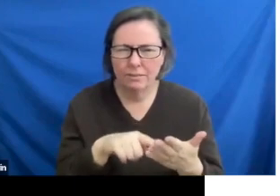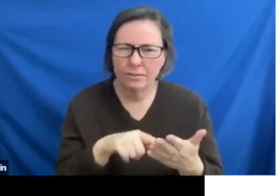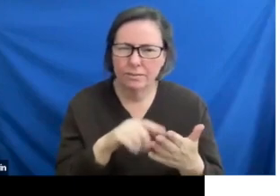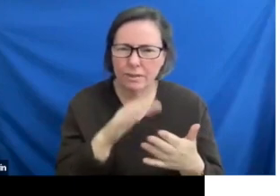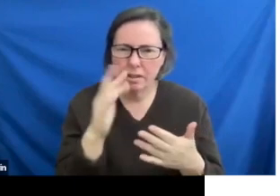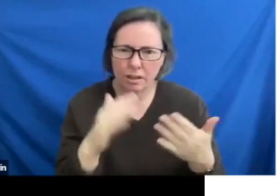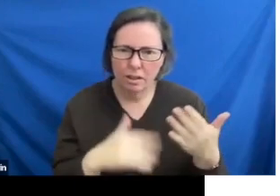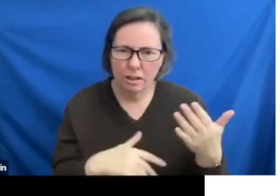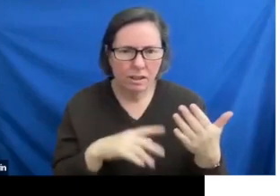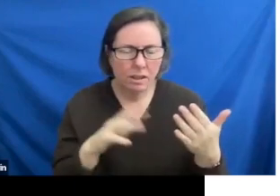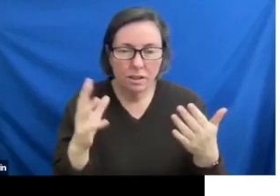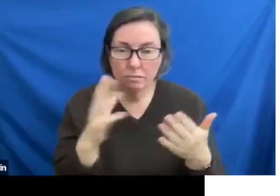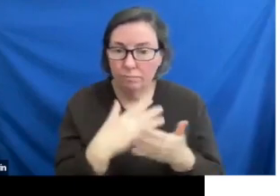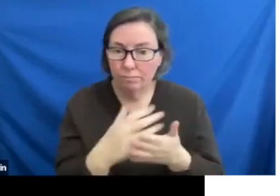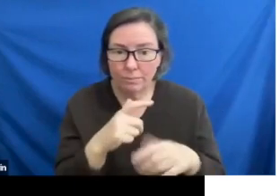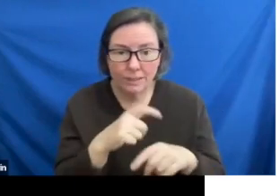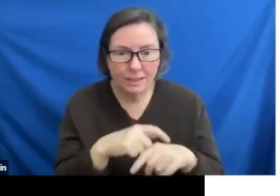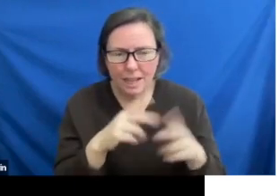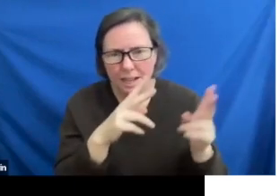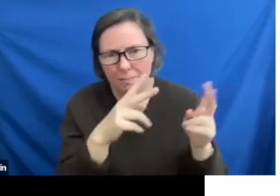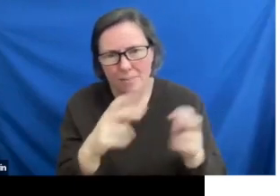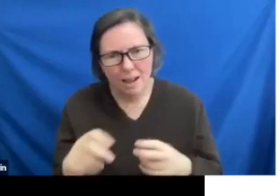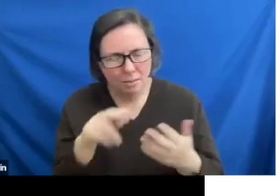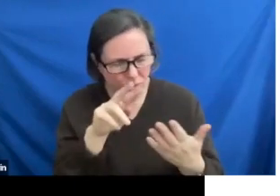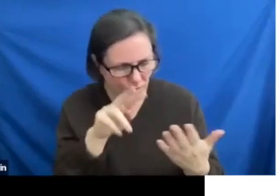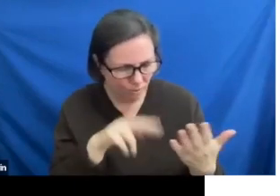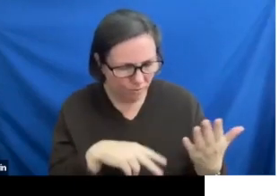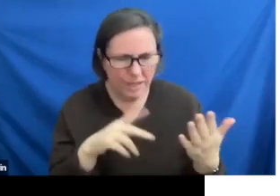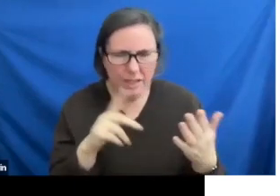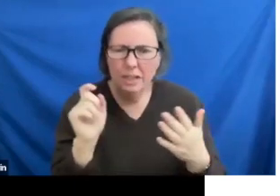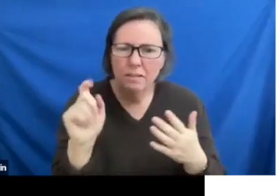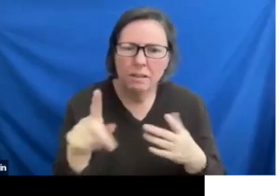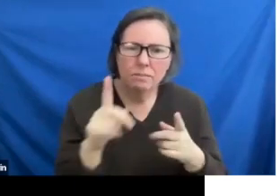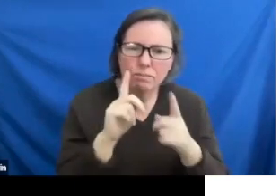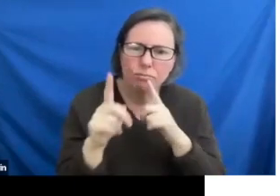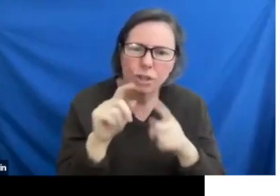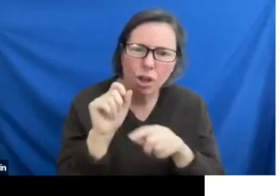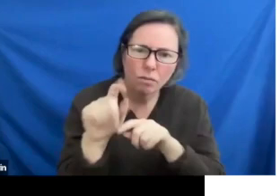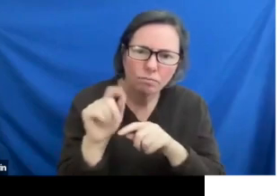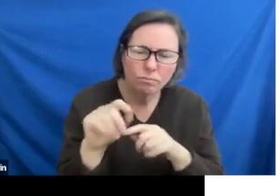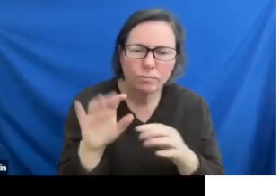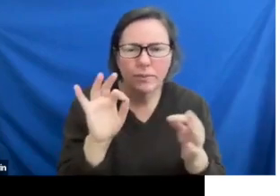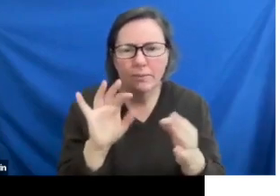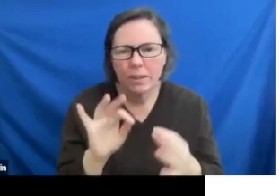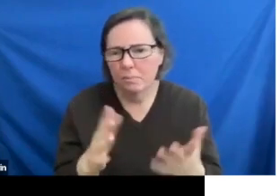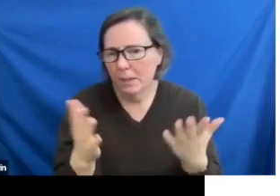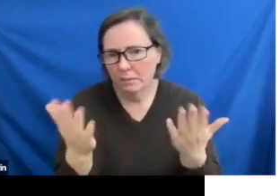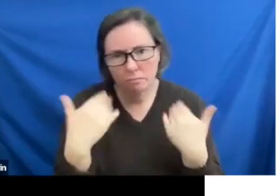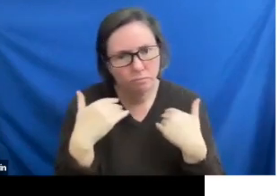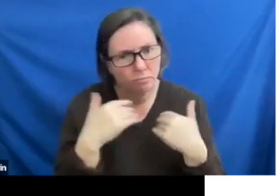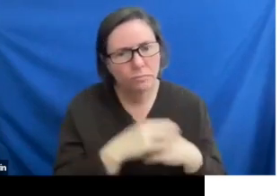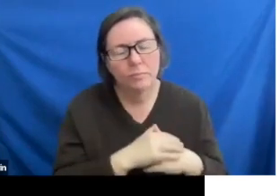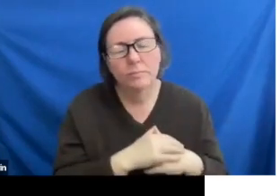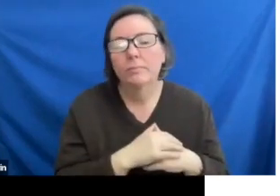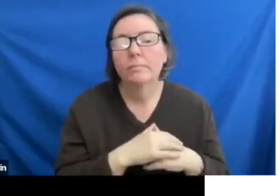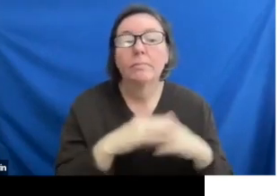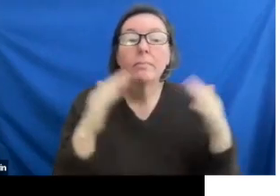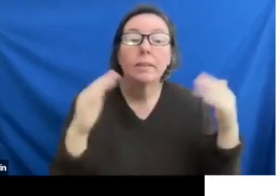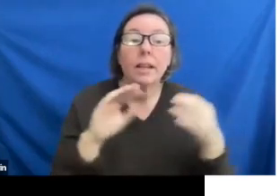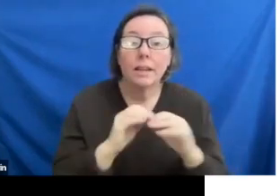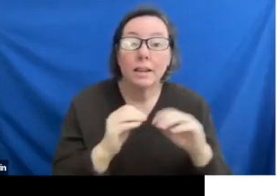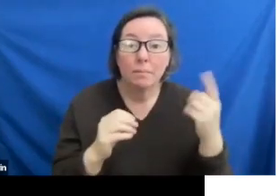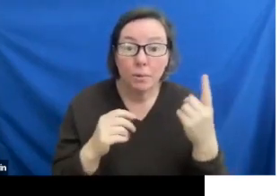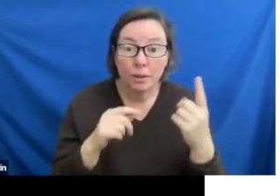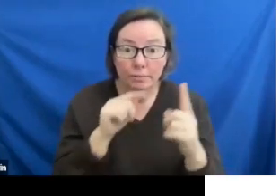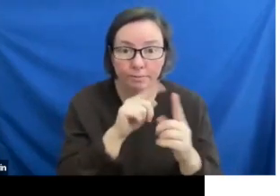to, download it, take another look at it. We'll be around to try to receive input. So first item is